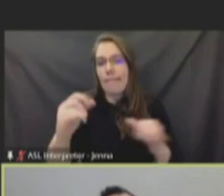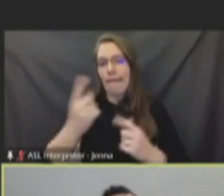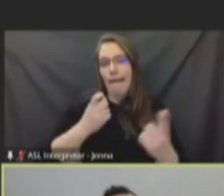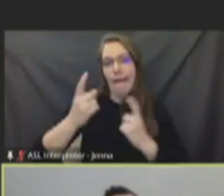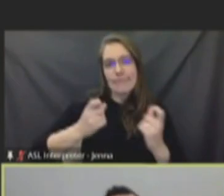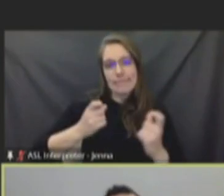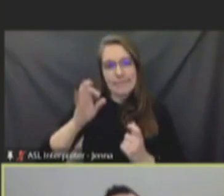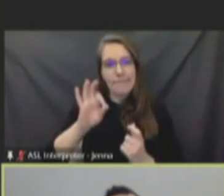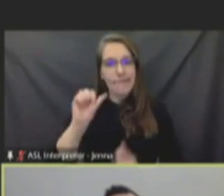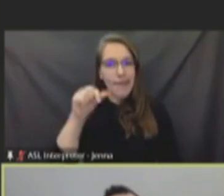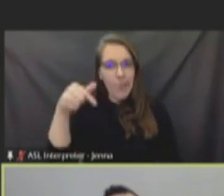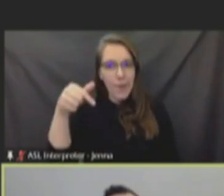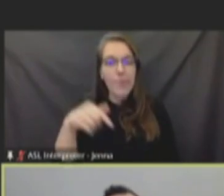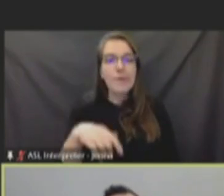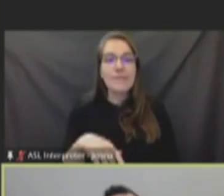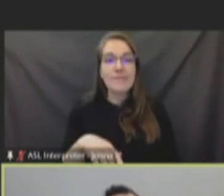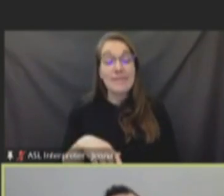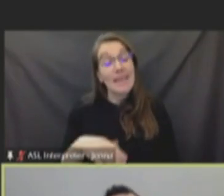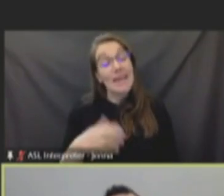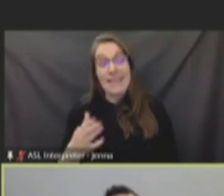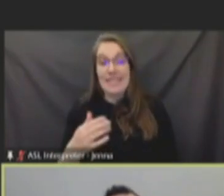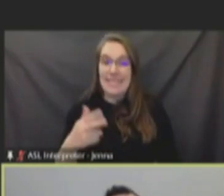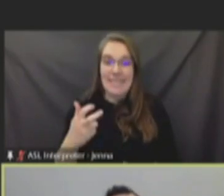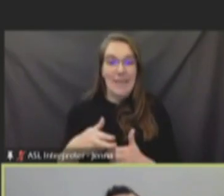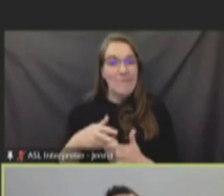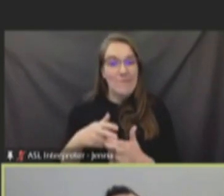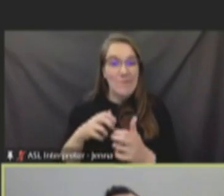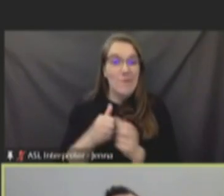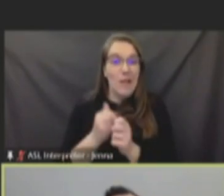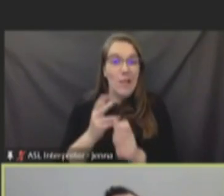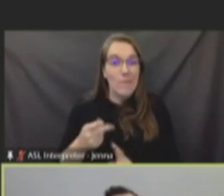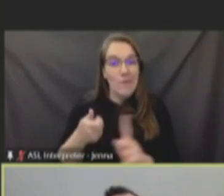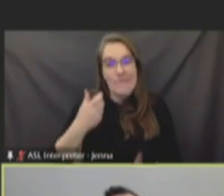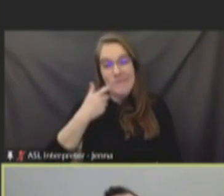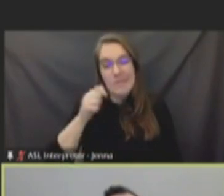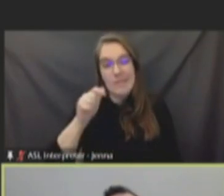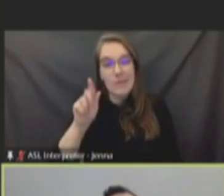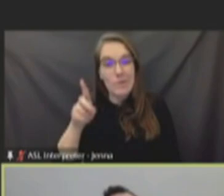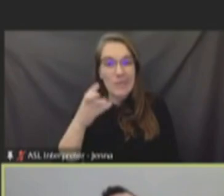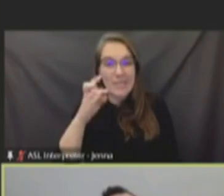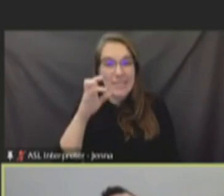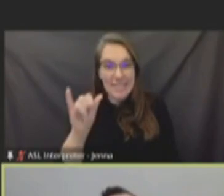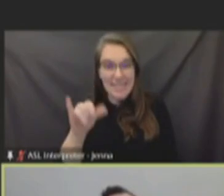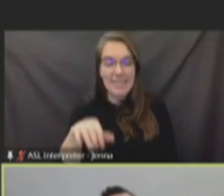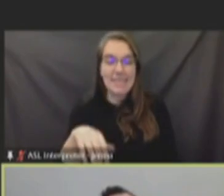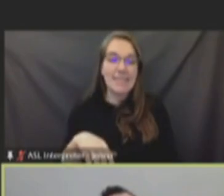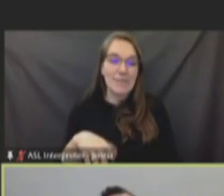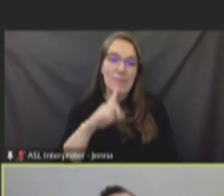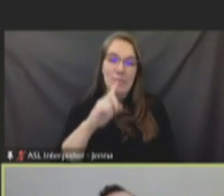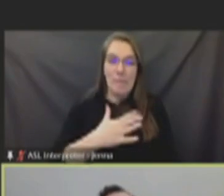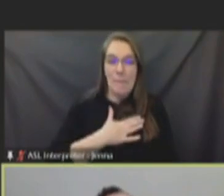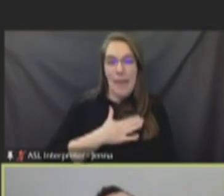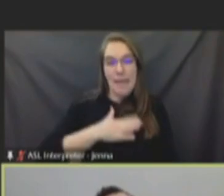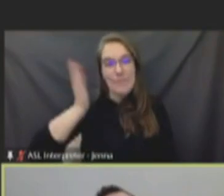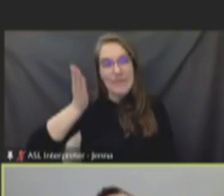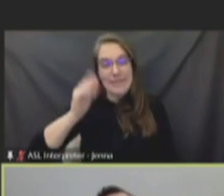here, and Luigi's a tough act to follow, so I'm sure my presentation wasn't as comprehensive as his, but I will say, you know,